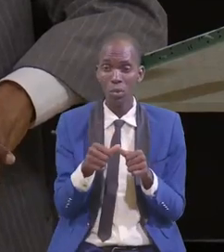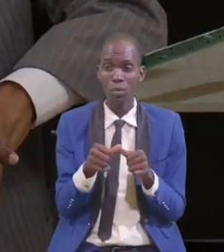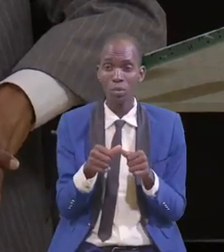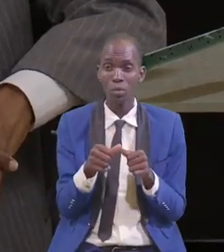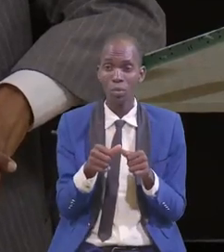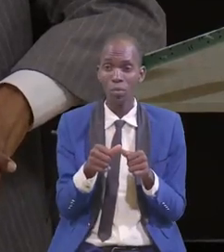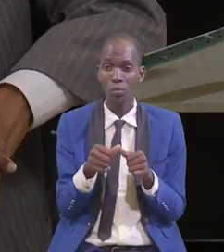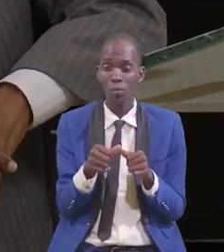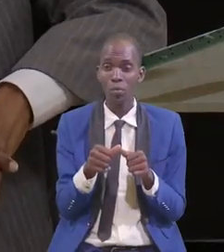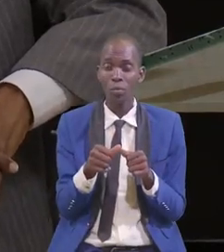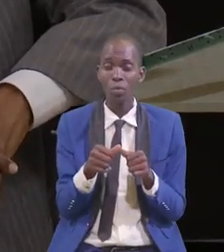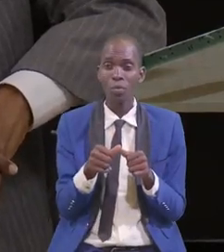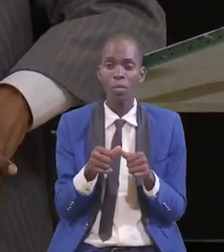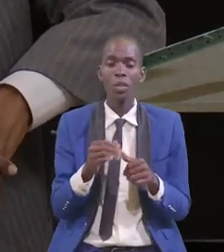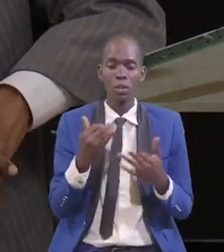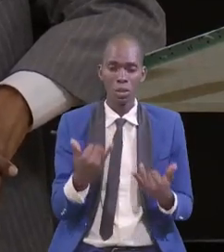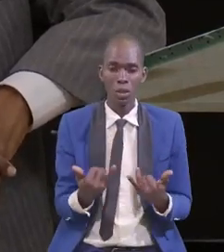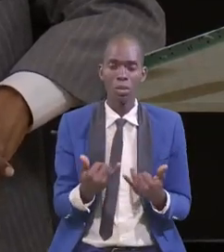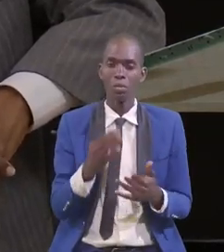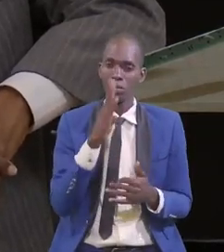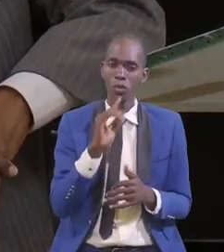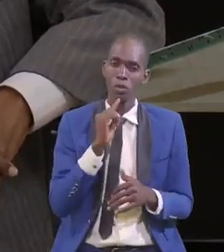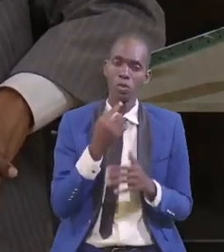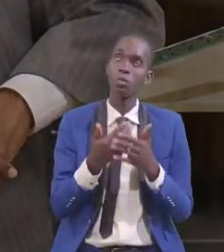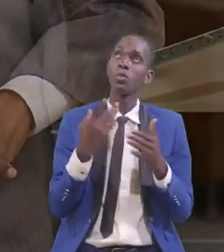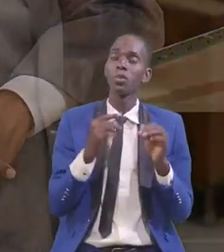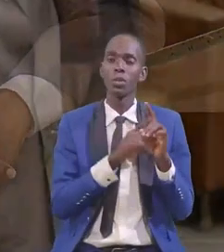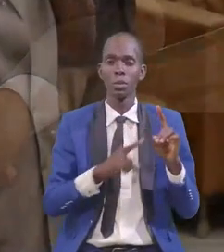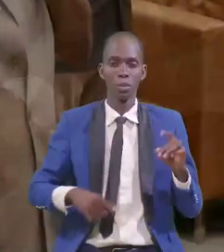get serious before the Lord.